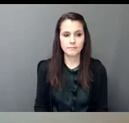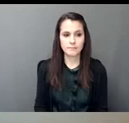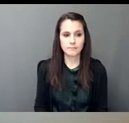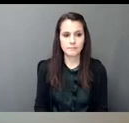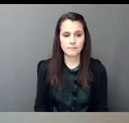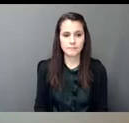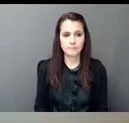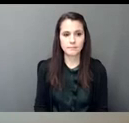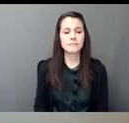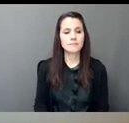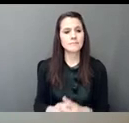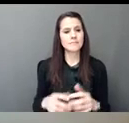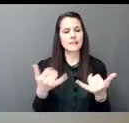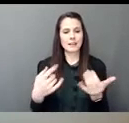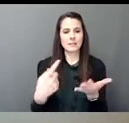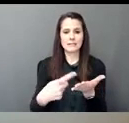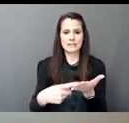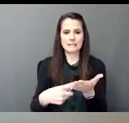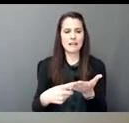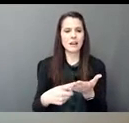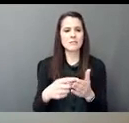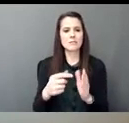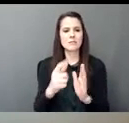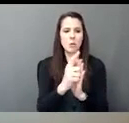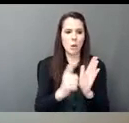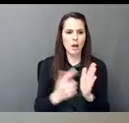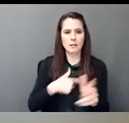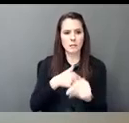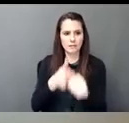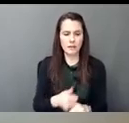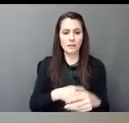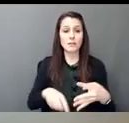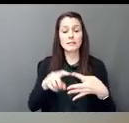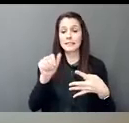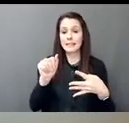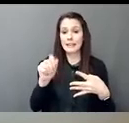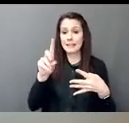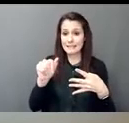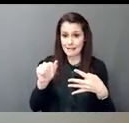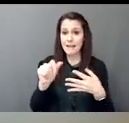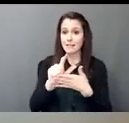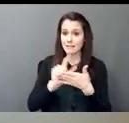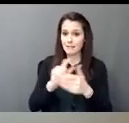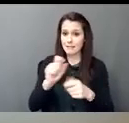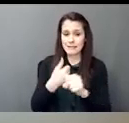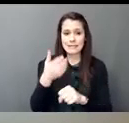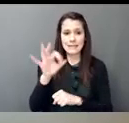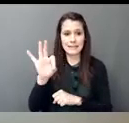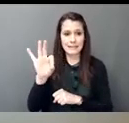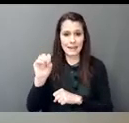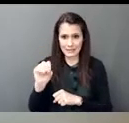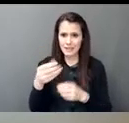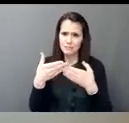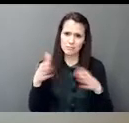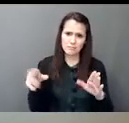First, let's talk briefly about the laws that govern what we do. The Americans with Disabilities Act of 1990 is a wide-ranging legislation